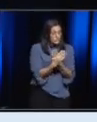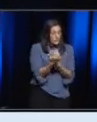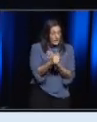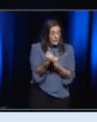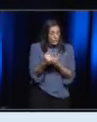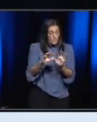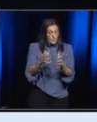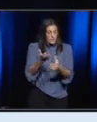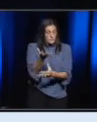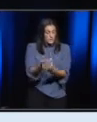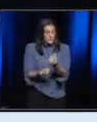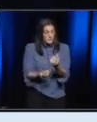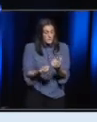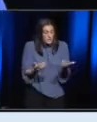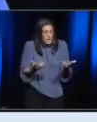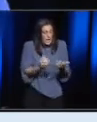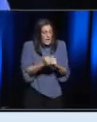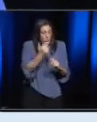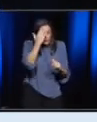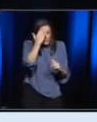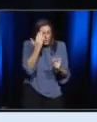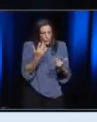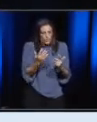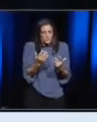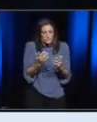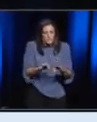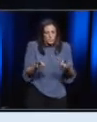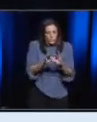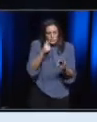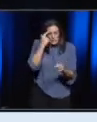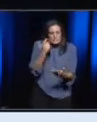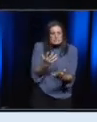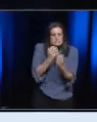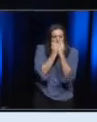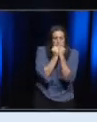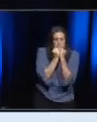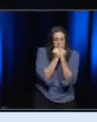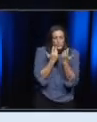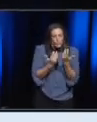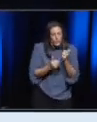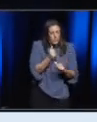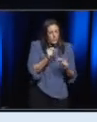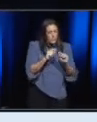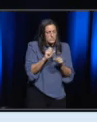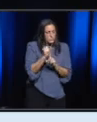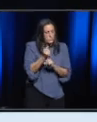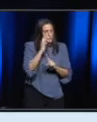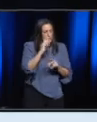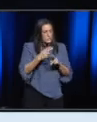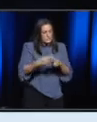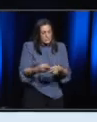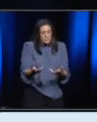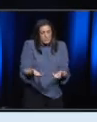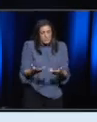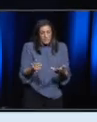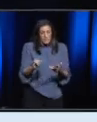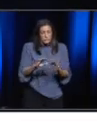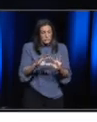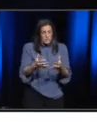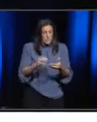know about what we have lost? And in most cases, just that there was a population there. And really no more than